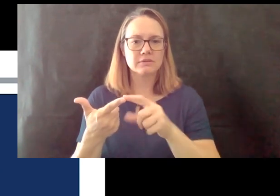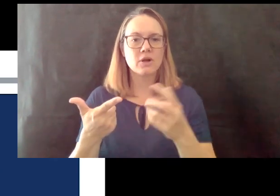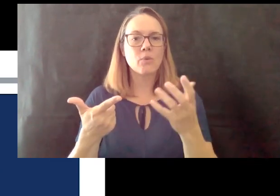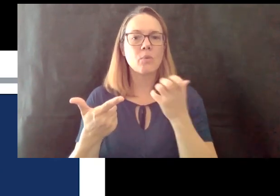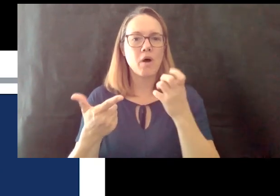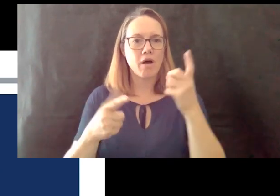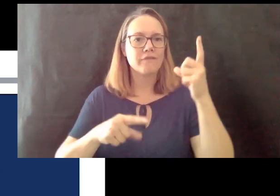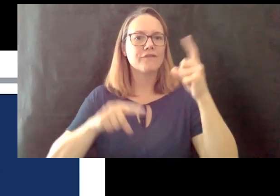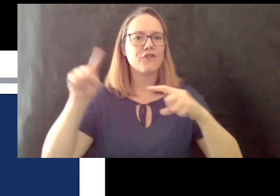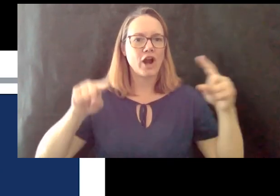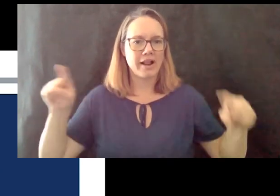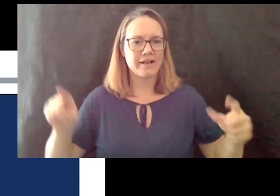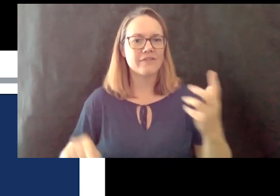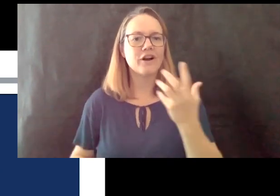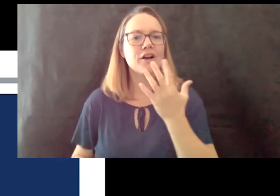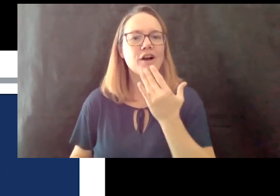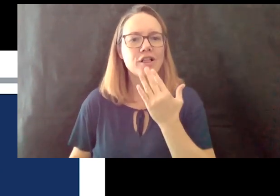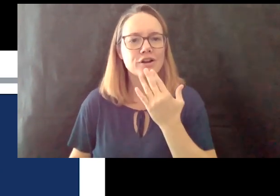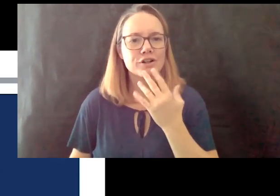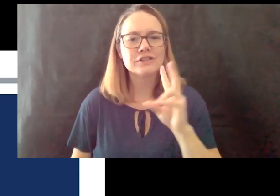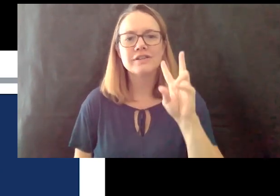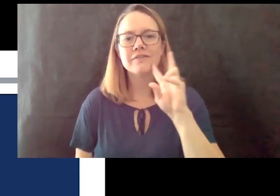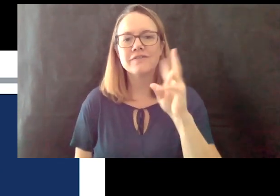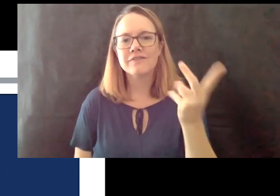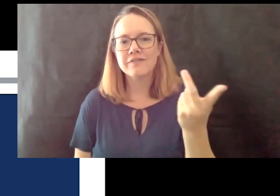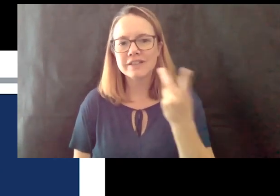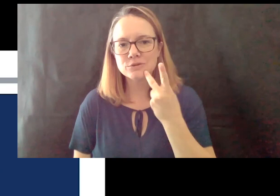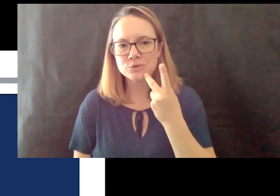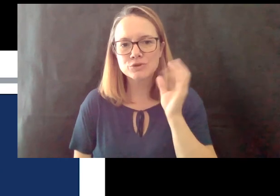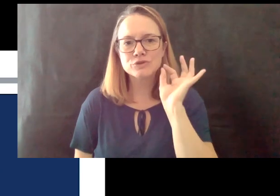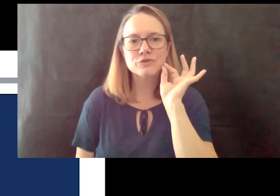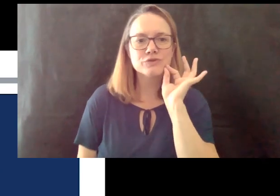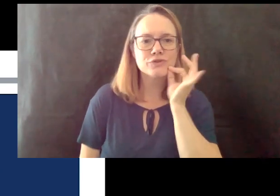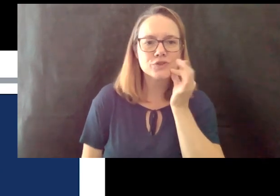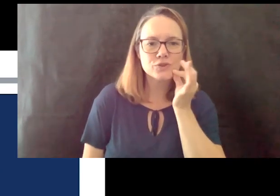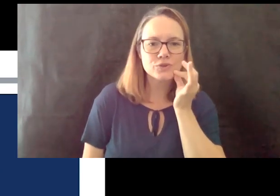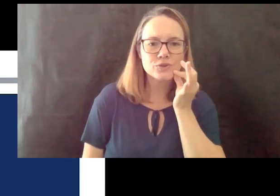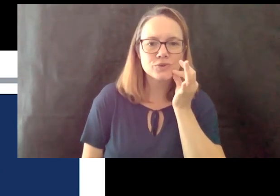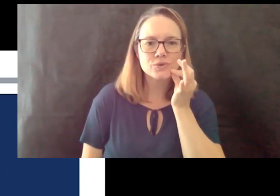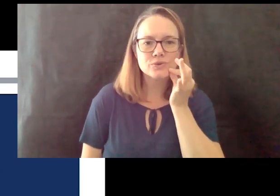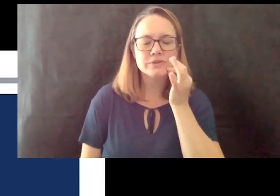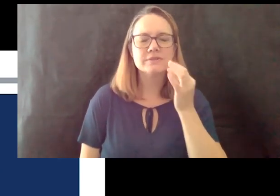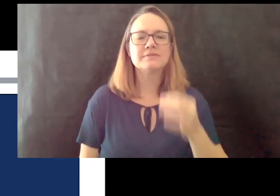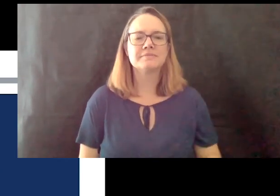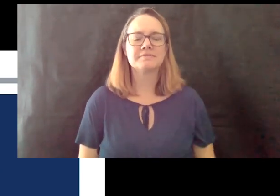sure we're getting a wide variety of colors, plenty of vegetables,